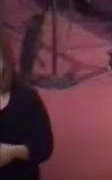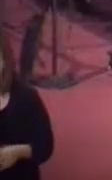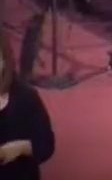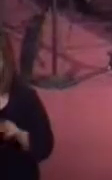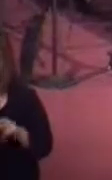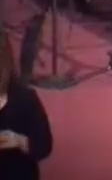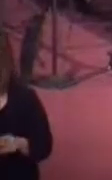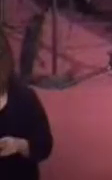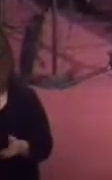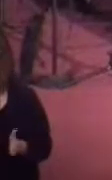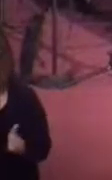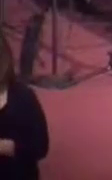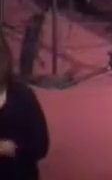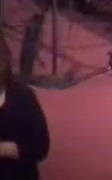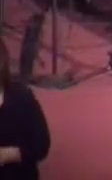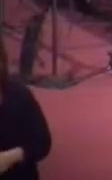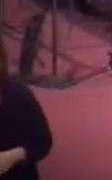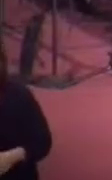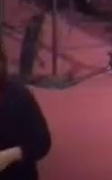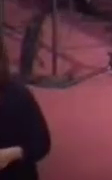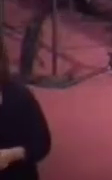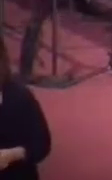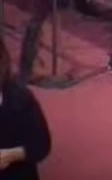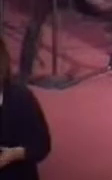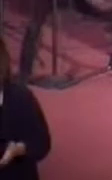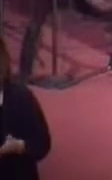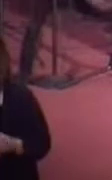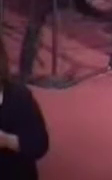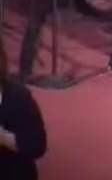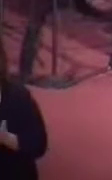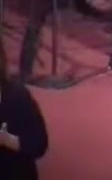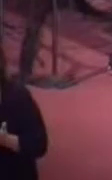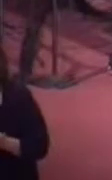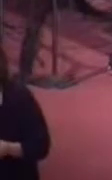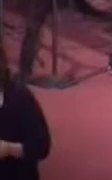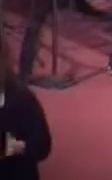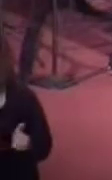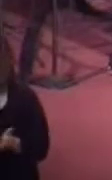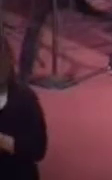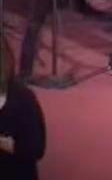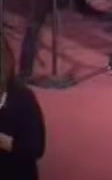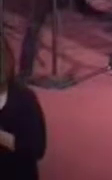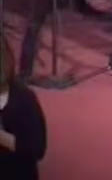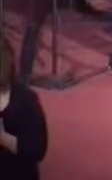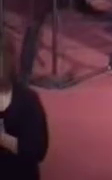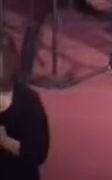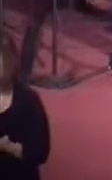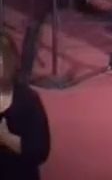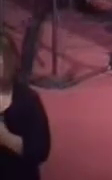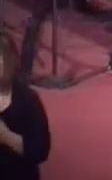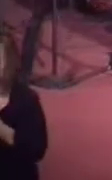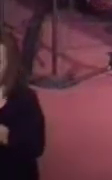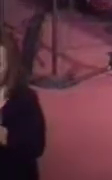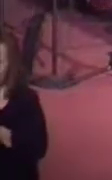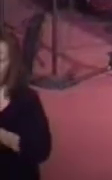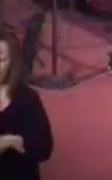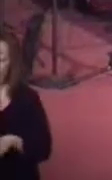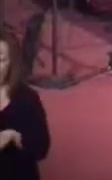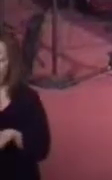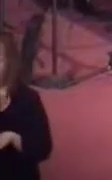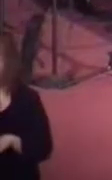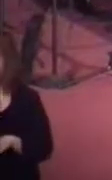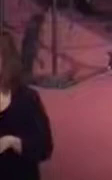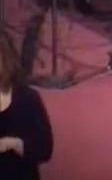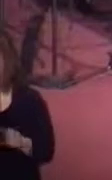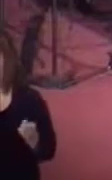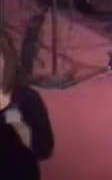will fall, will set a trap for himself, but the one who plots what is good and does good, goodness and love will be upon him. Look what happens